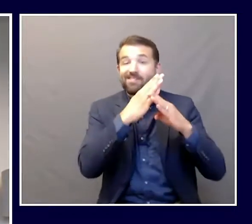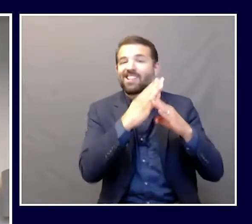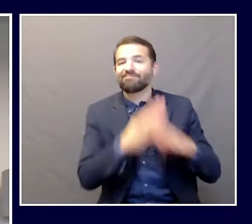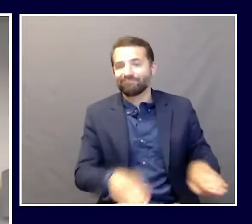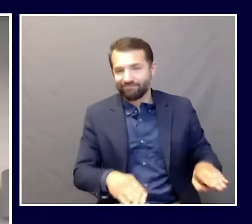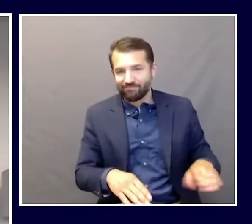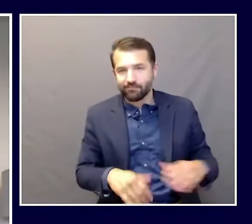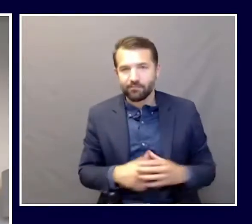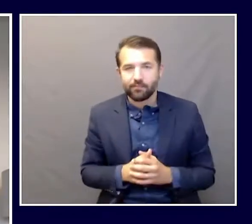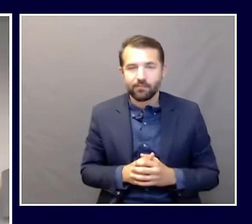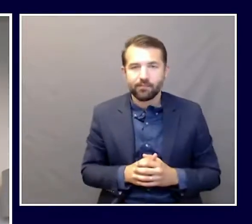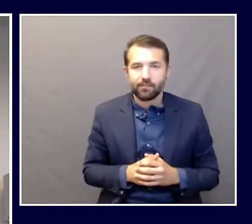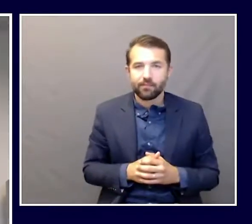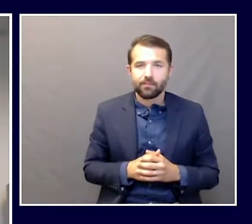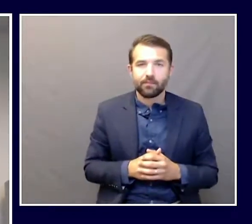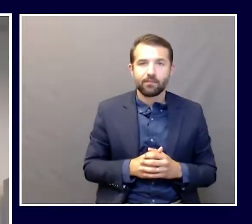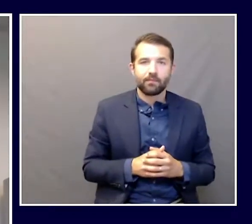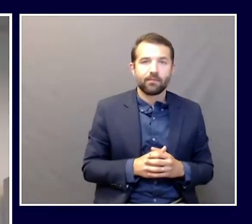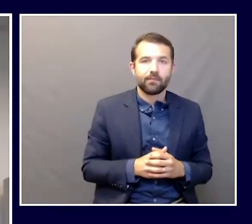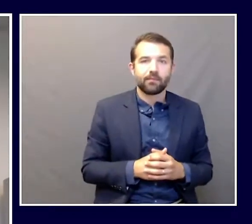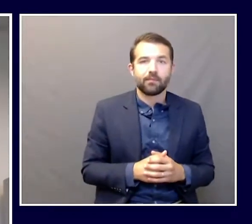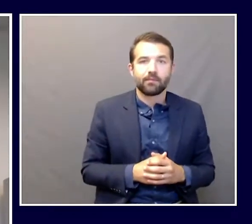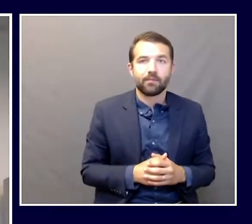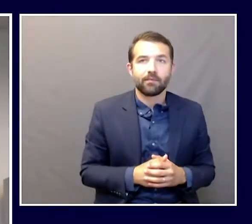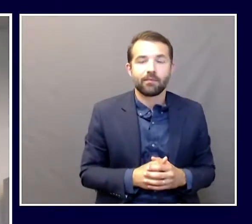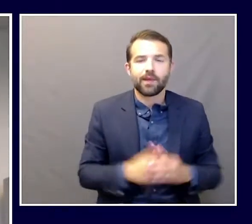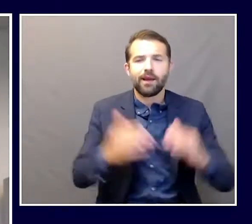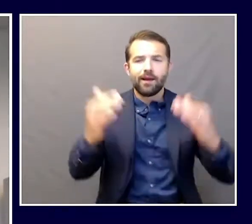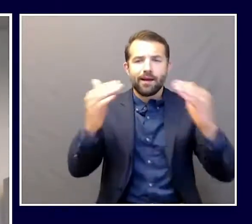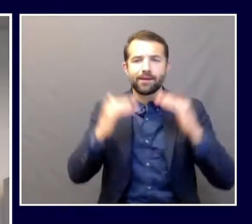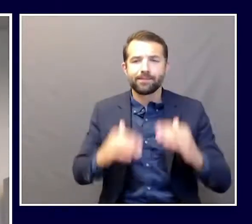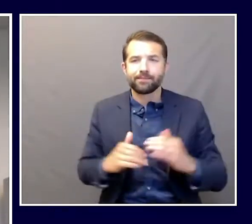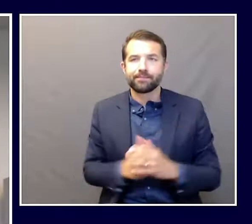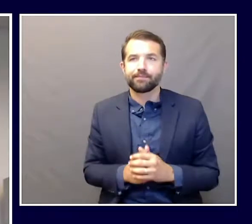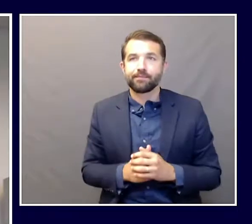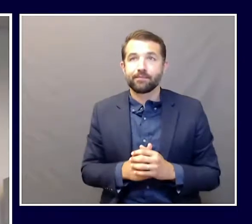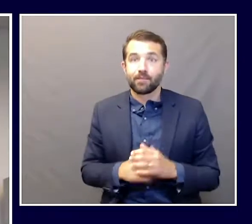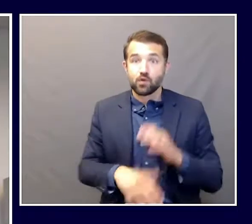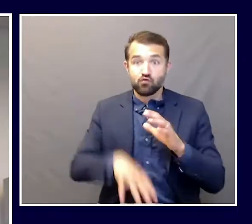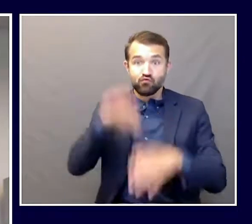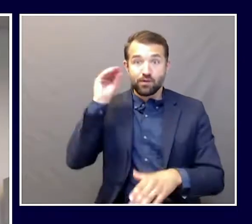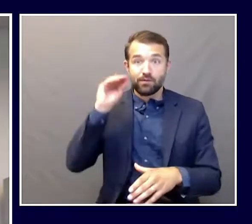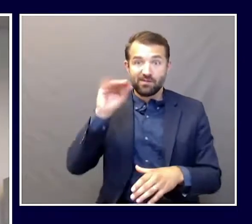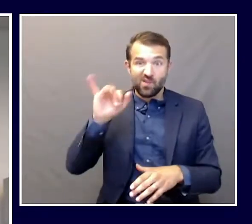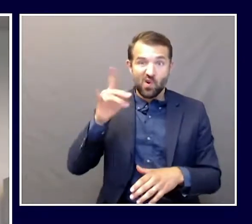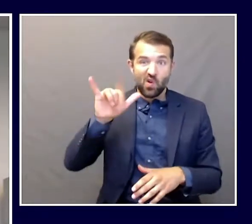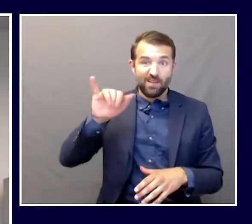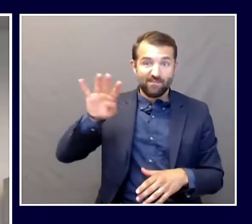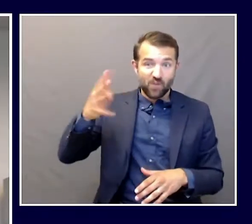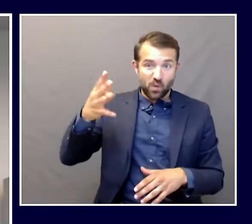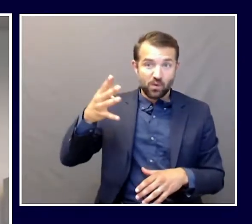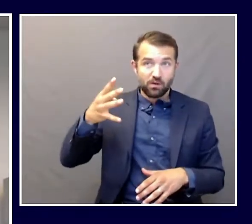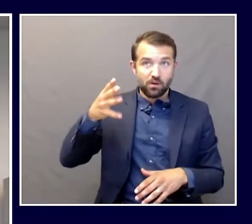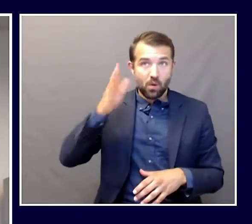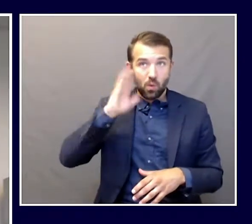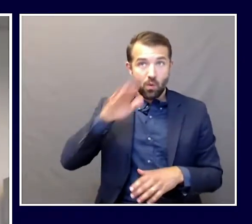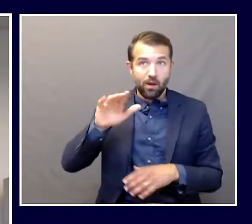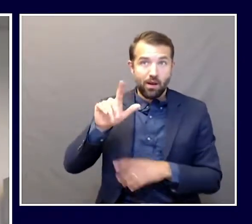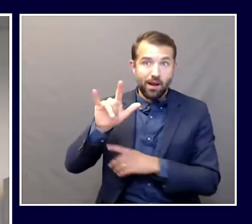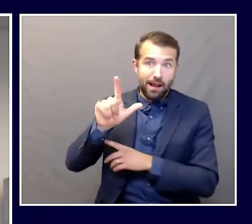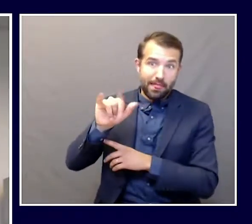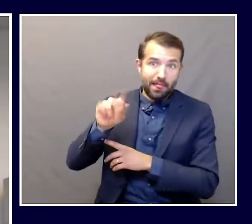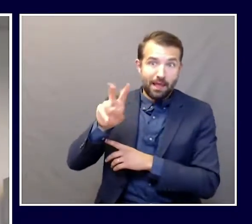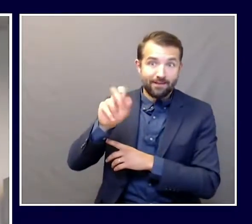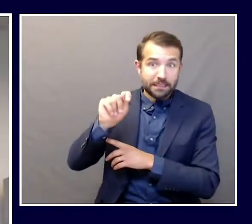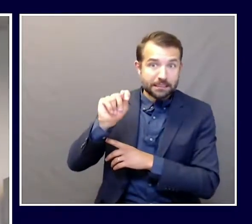I wonder how the drawing will be handled for the person who wins the sweepstakes. Are we going to be able to watch that live like